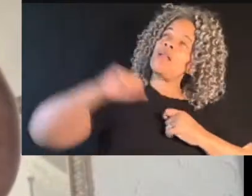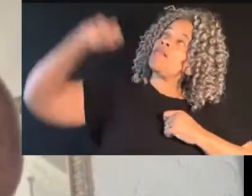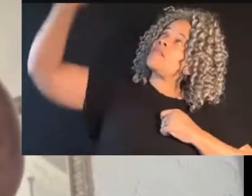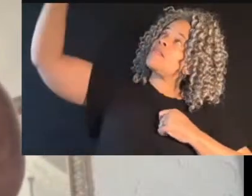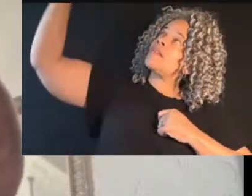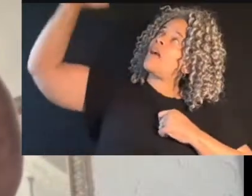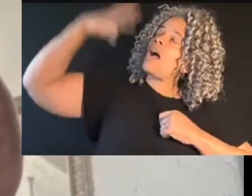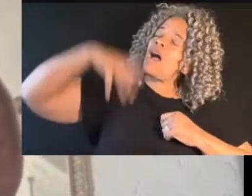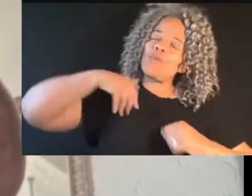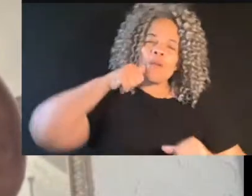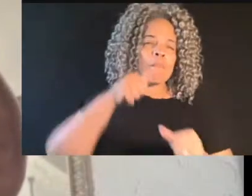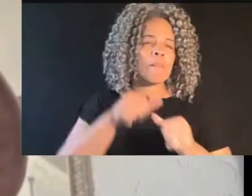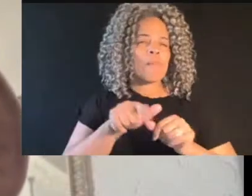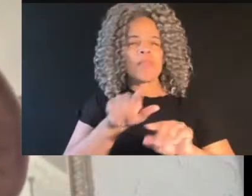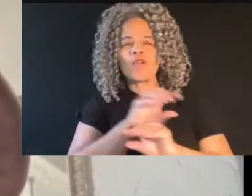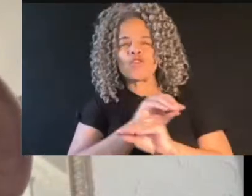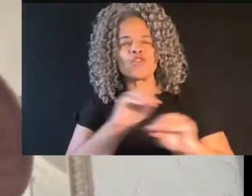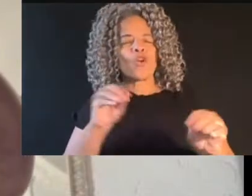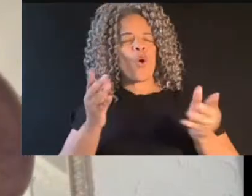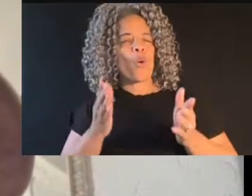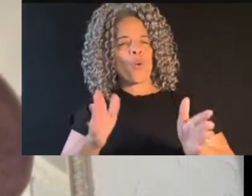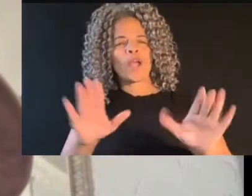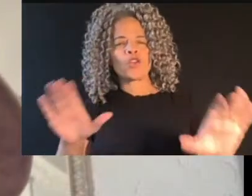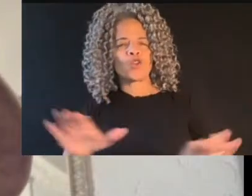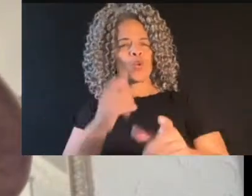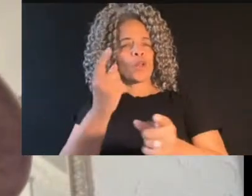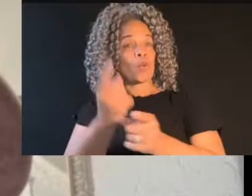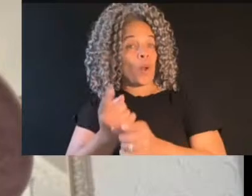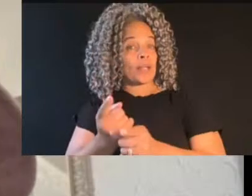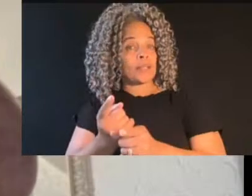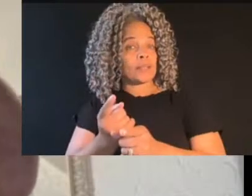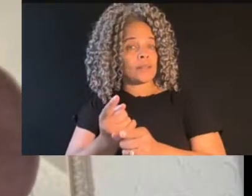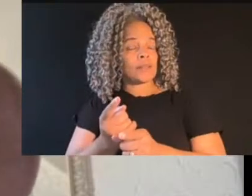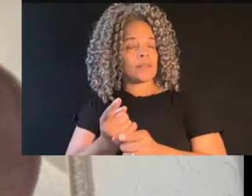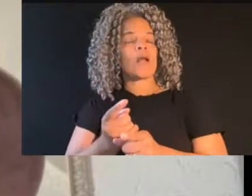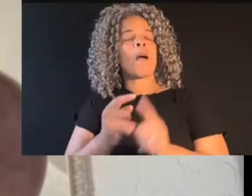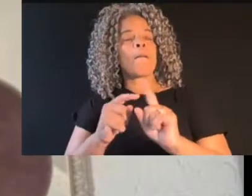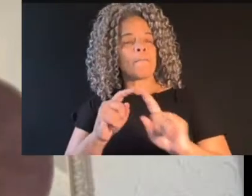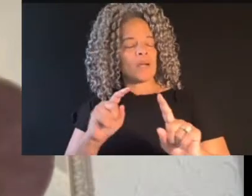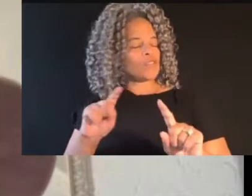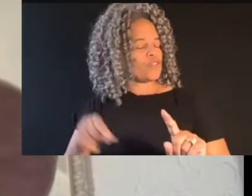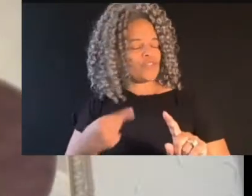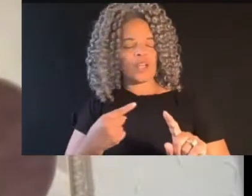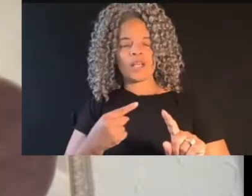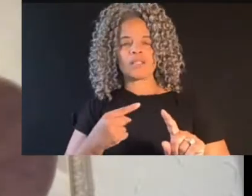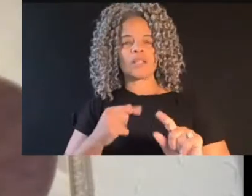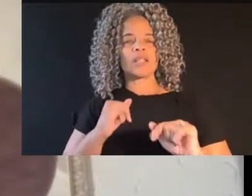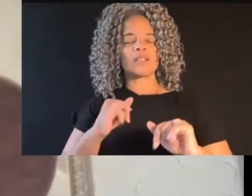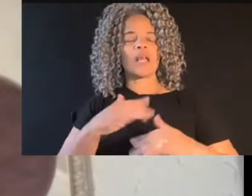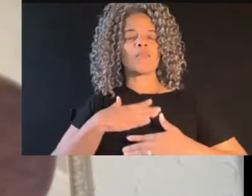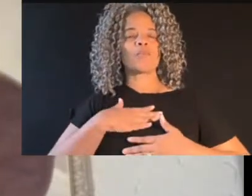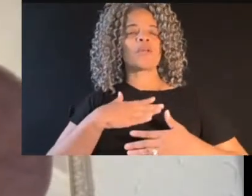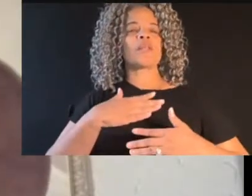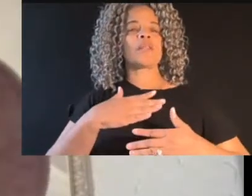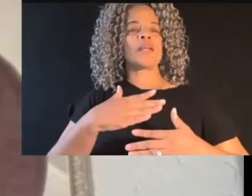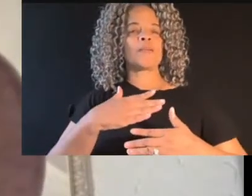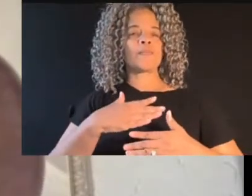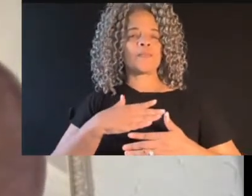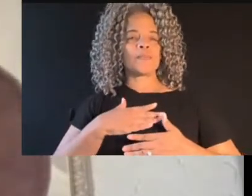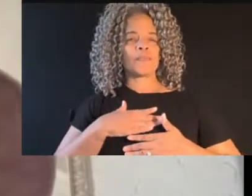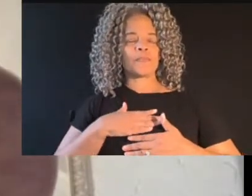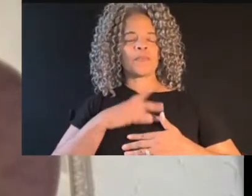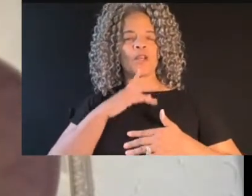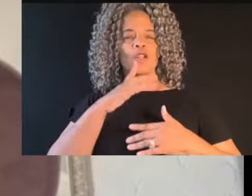remember there is no way to do it right, but to just stay breathing, to